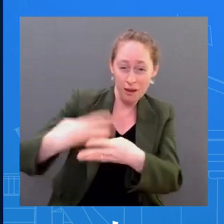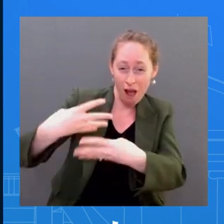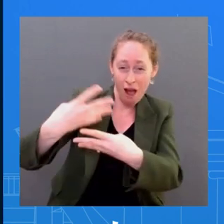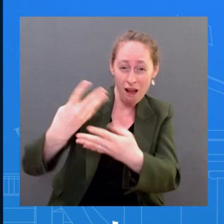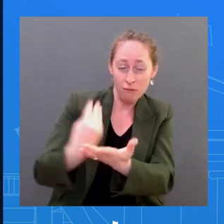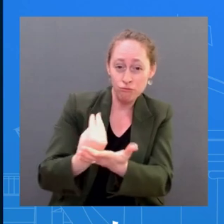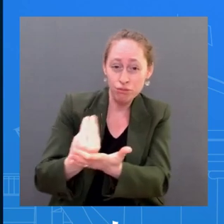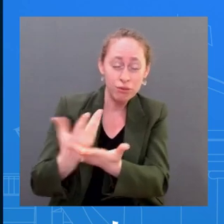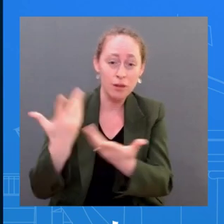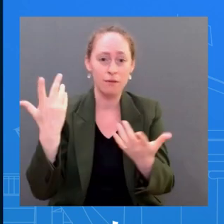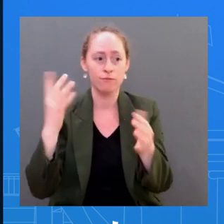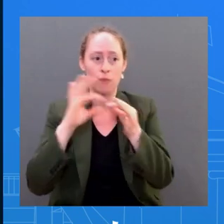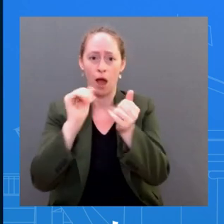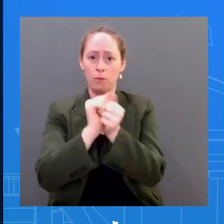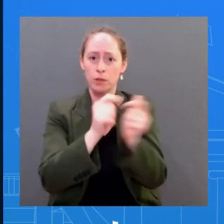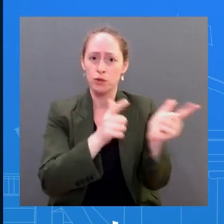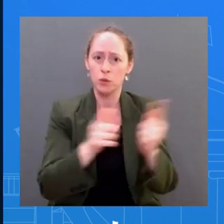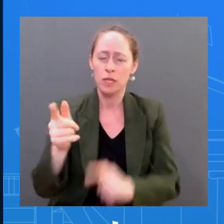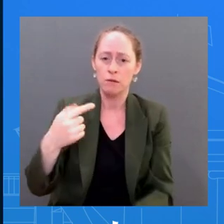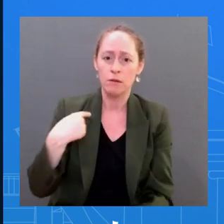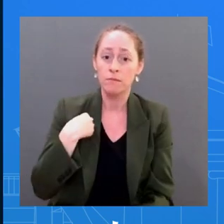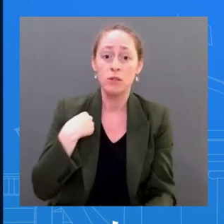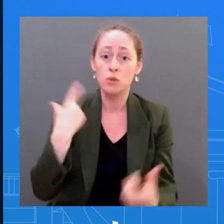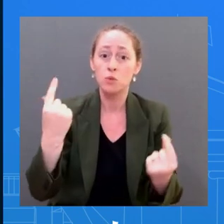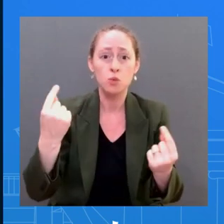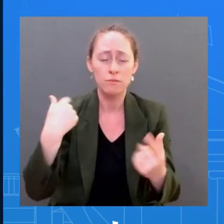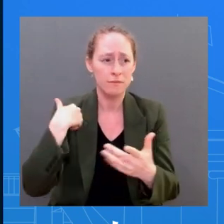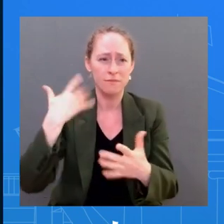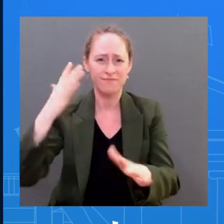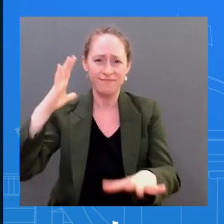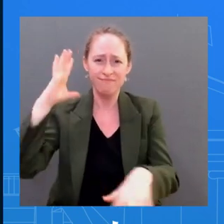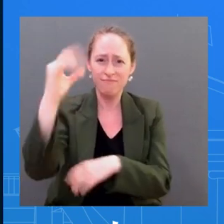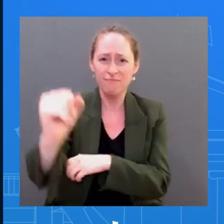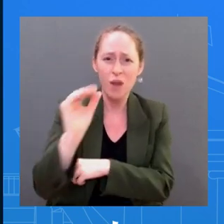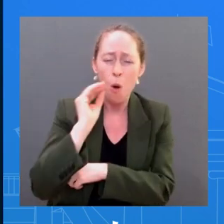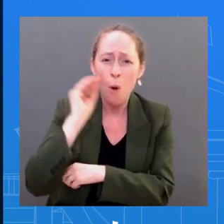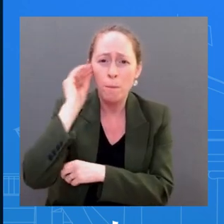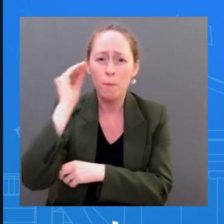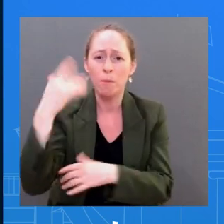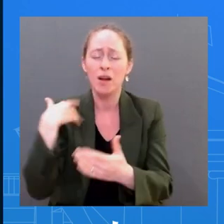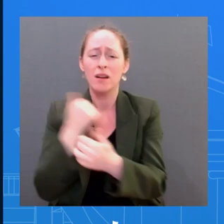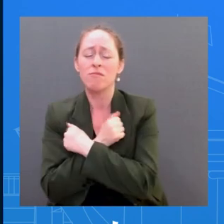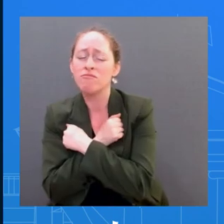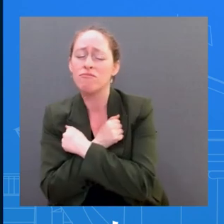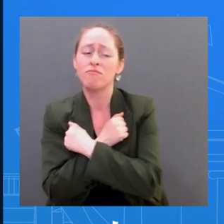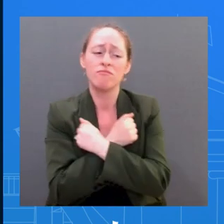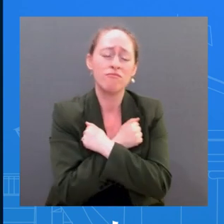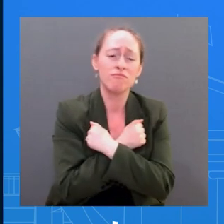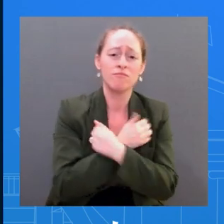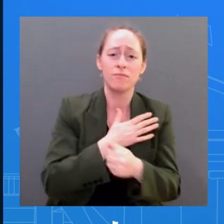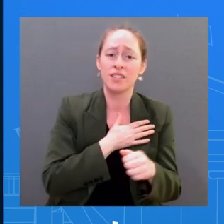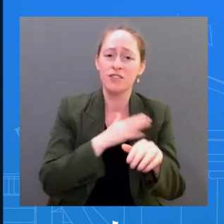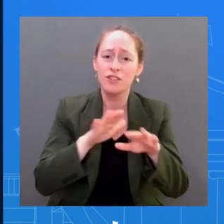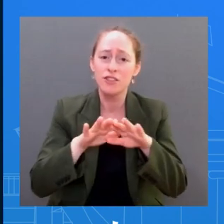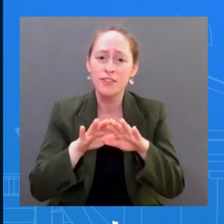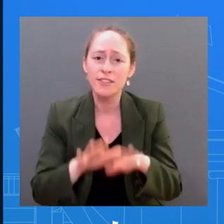tighter and longer than the night before, and then the reality of what had happened that day in the town I was born in set